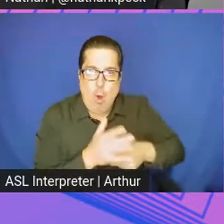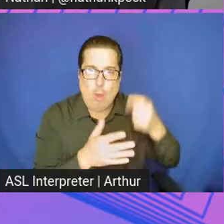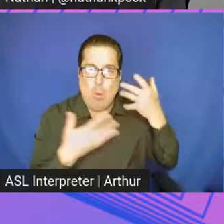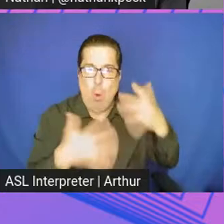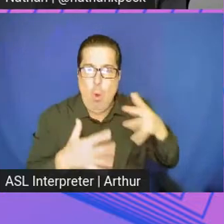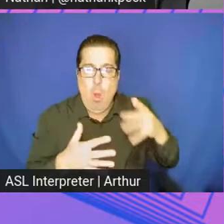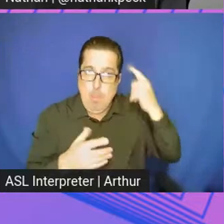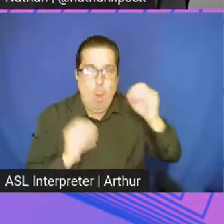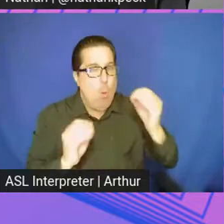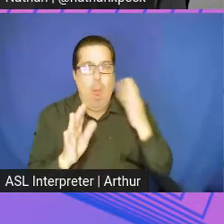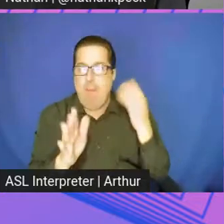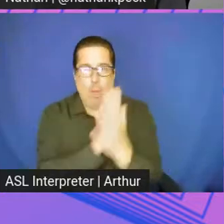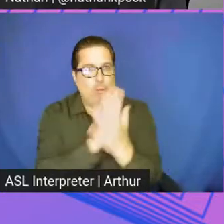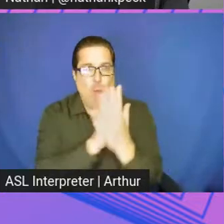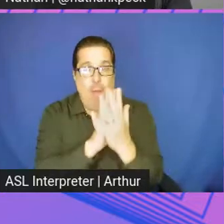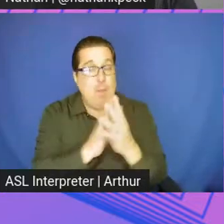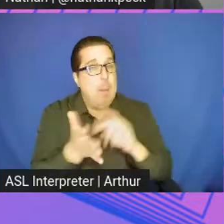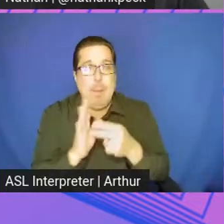arriving.